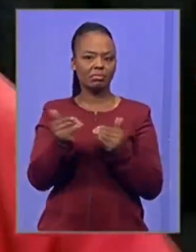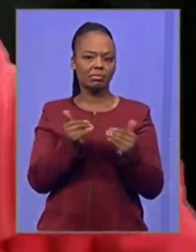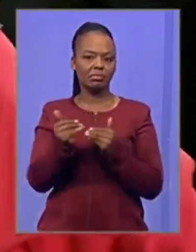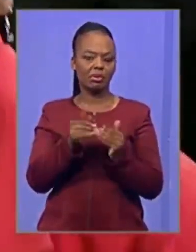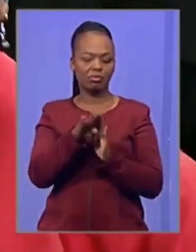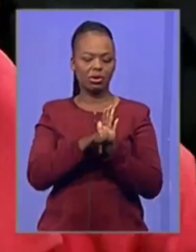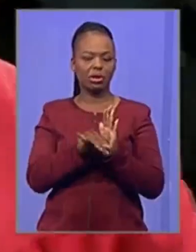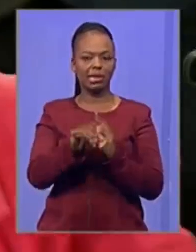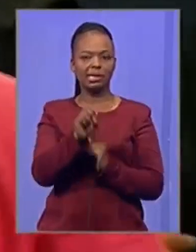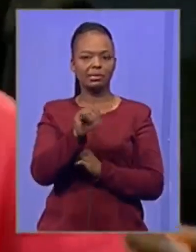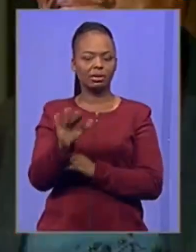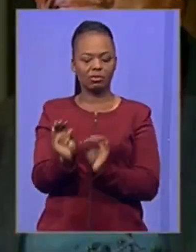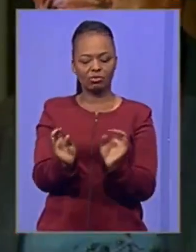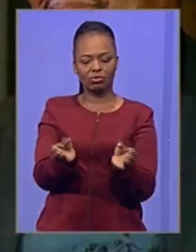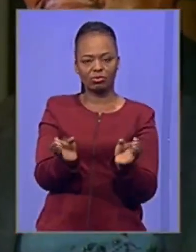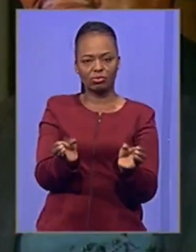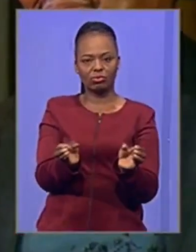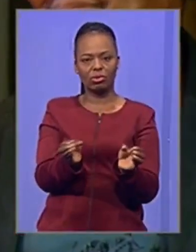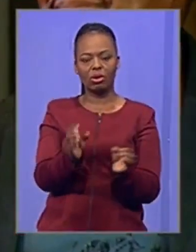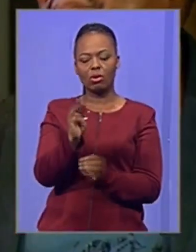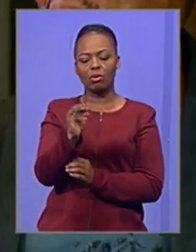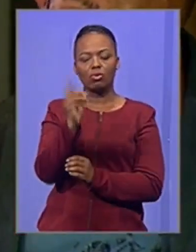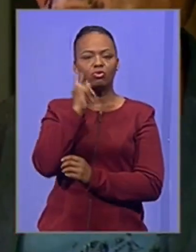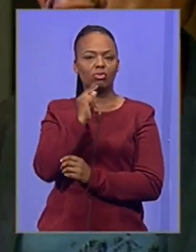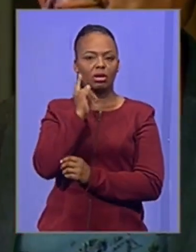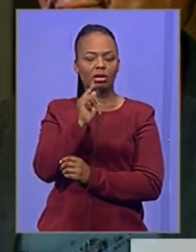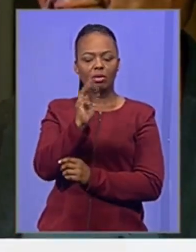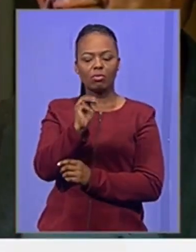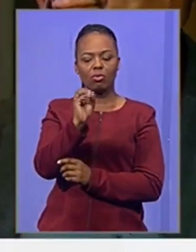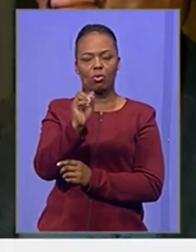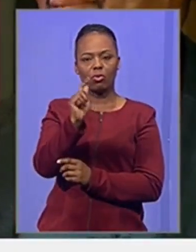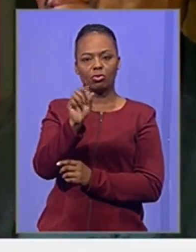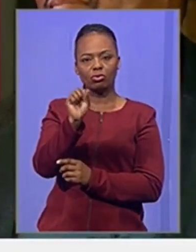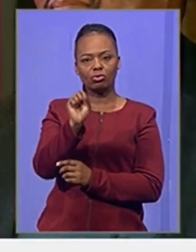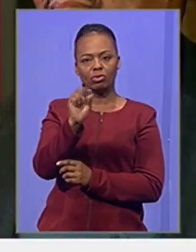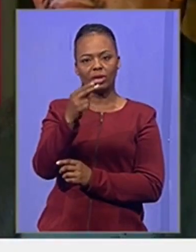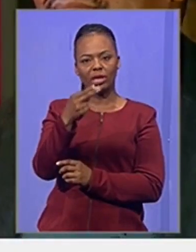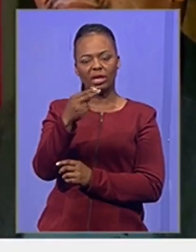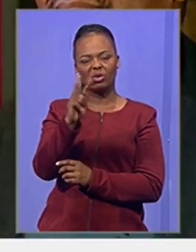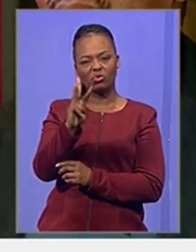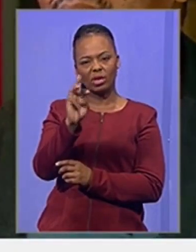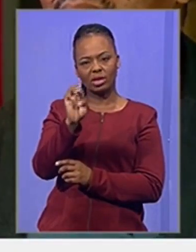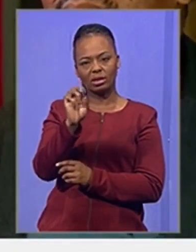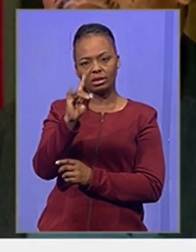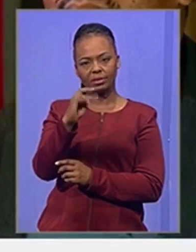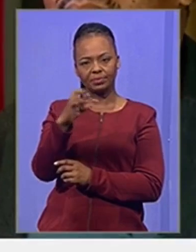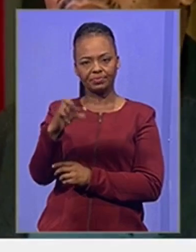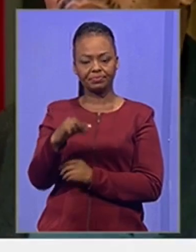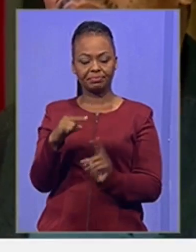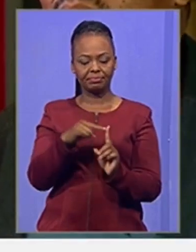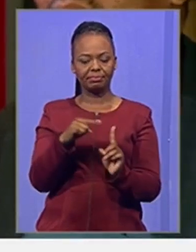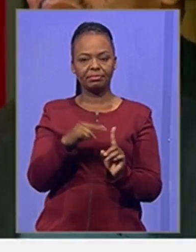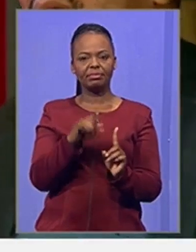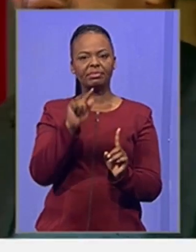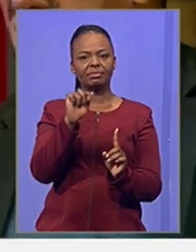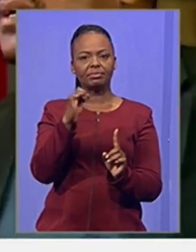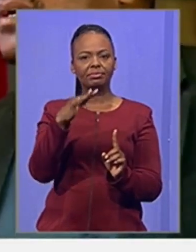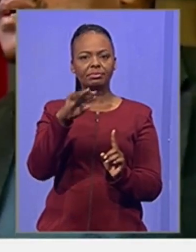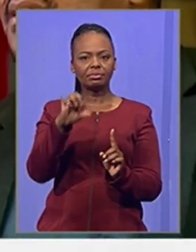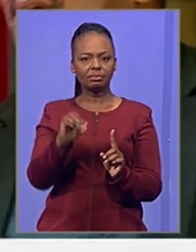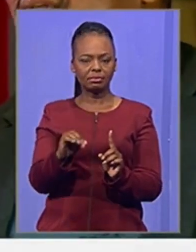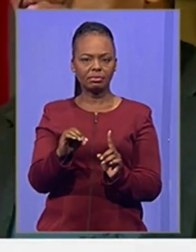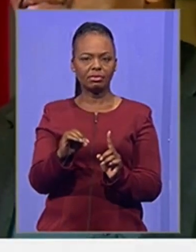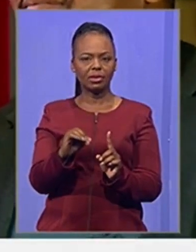kwa Motsweding FM. Tebogo was an all-rounder. He was bright. He